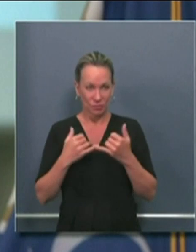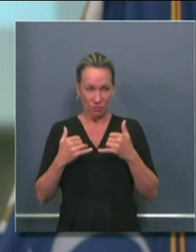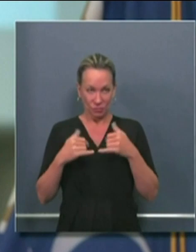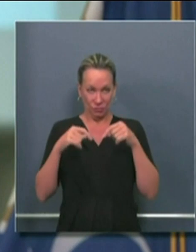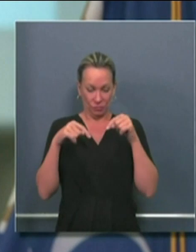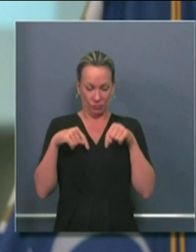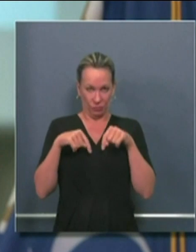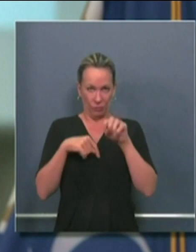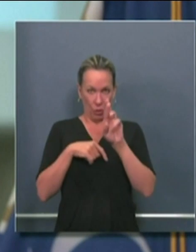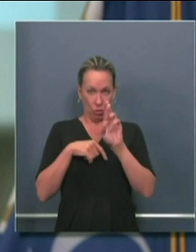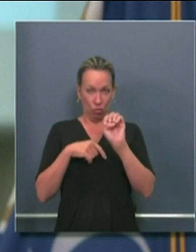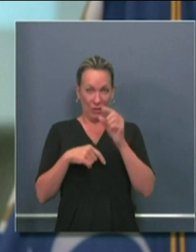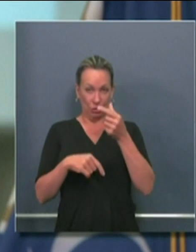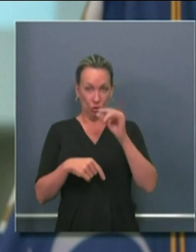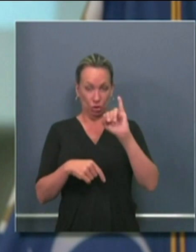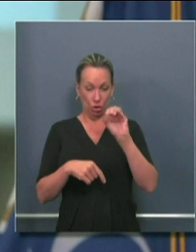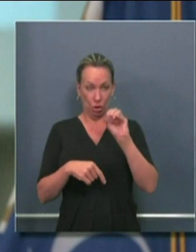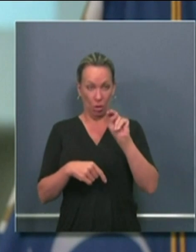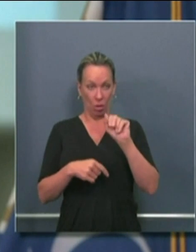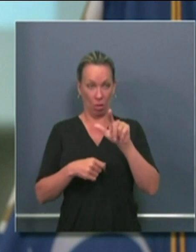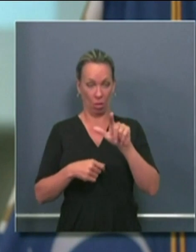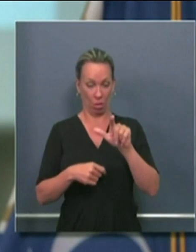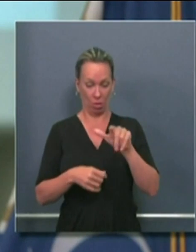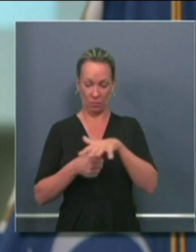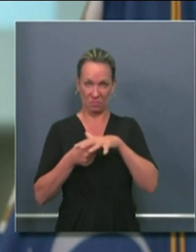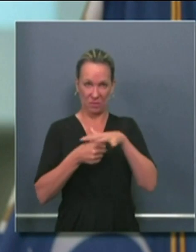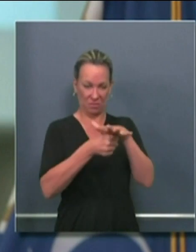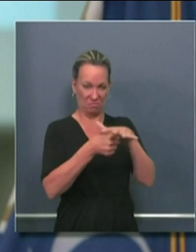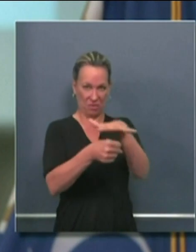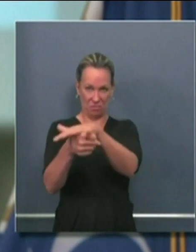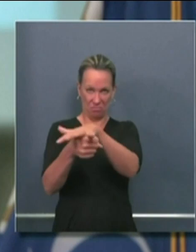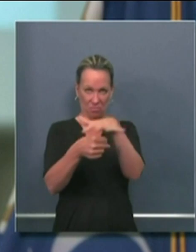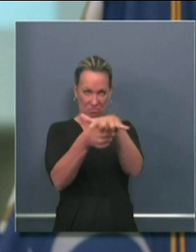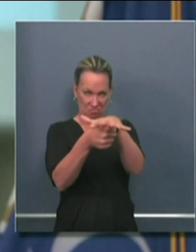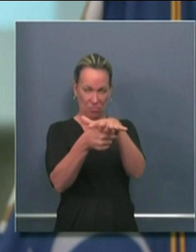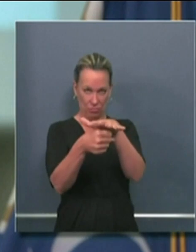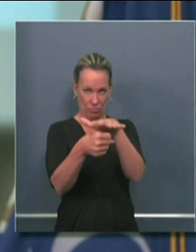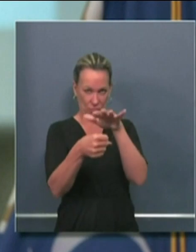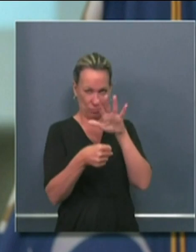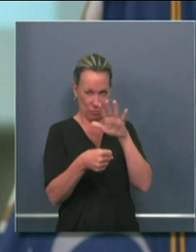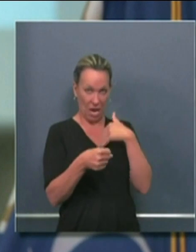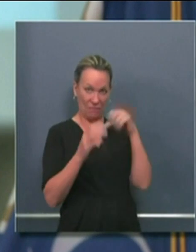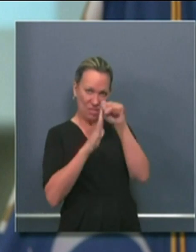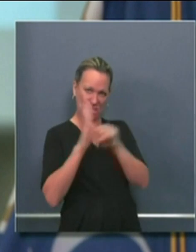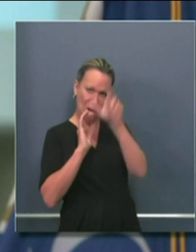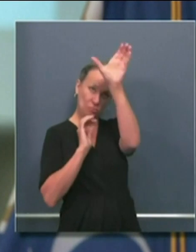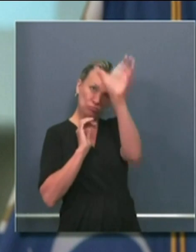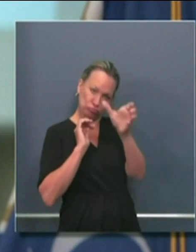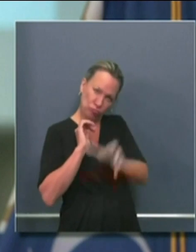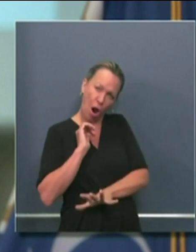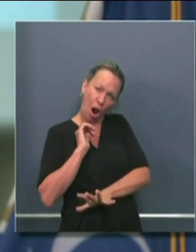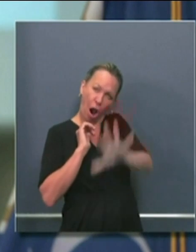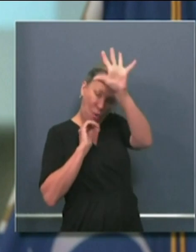the state's 58 counties comes a day after Newsom allowed churches to hold abbreviated services with no more than